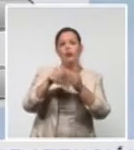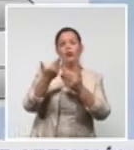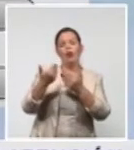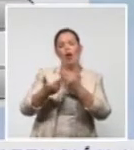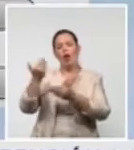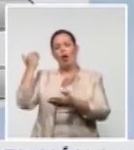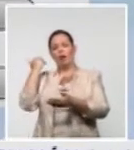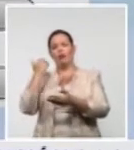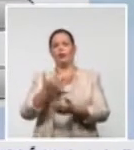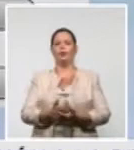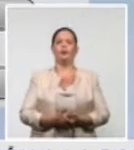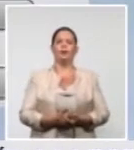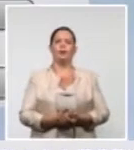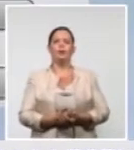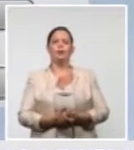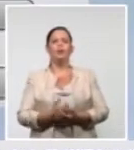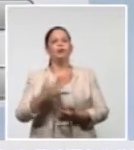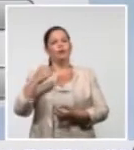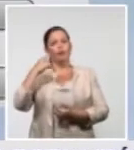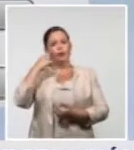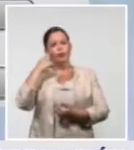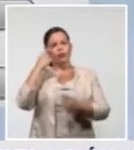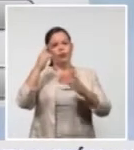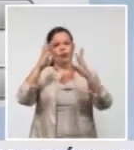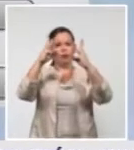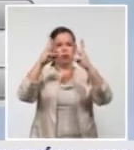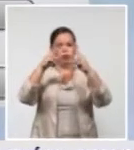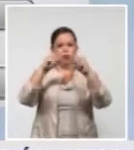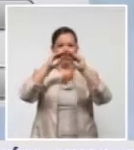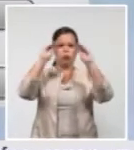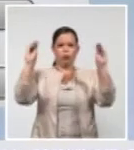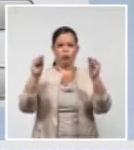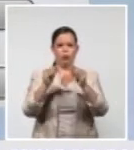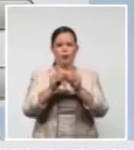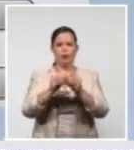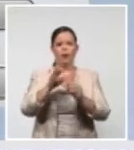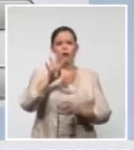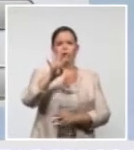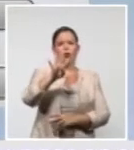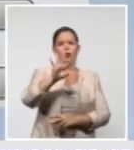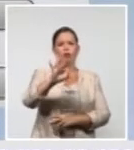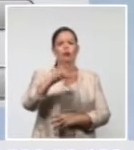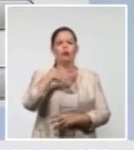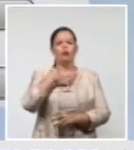processed in the entire country since the pandemic began to